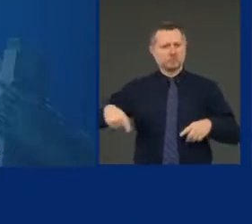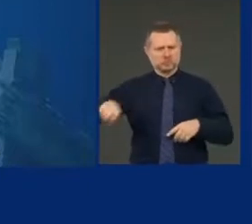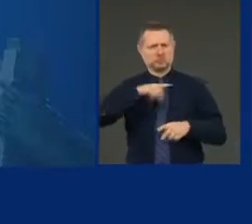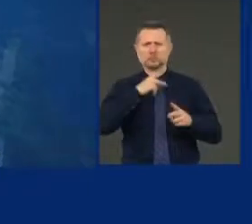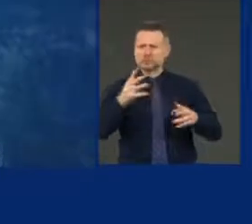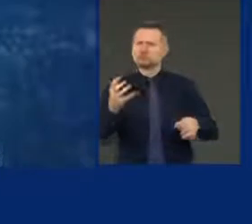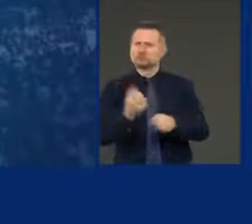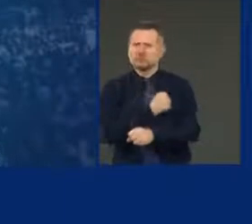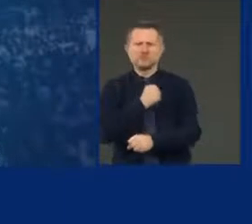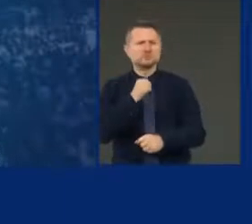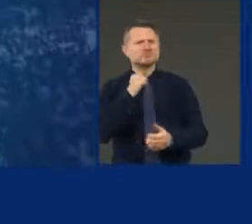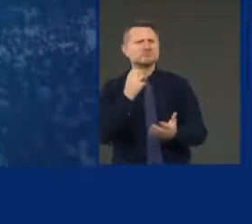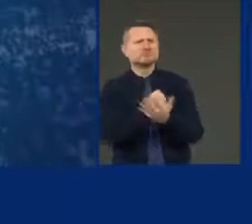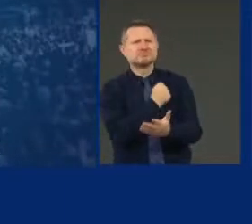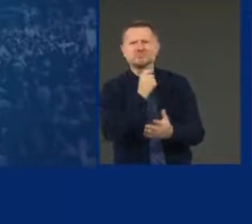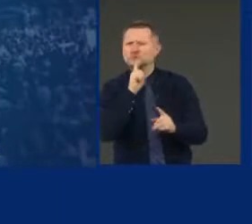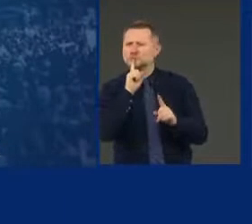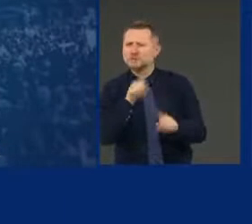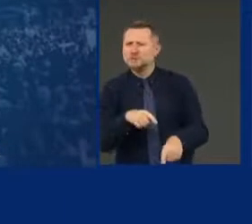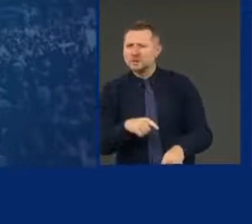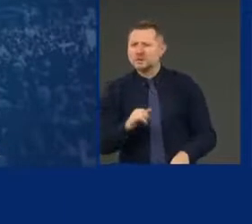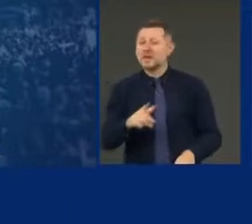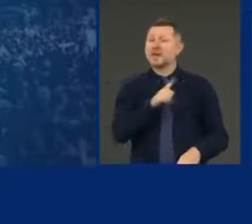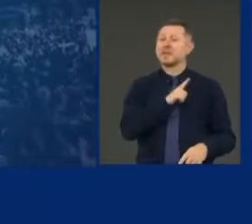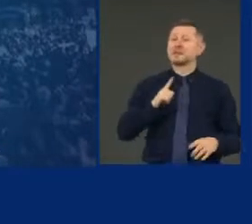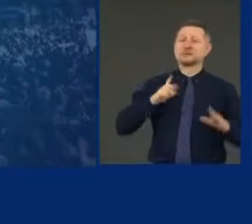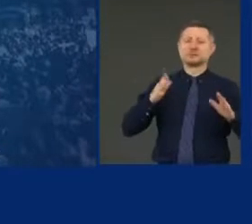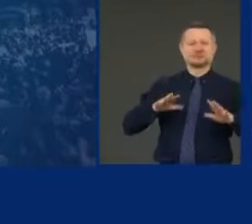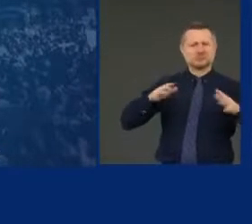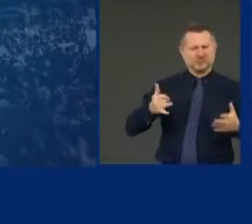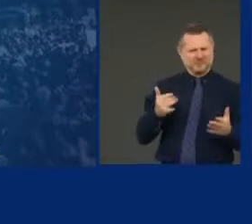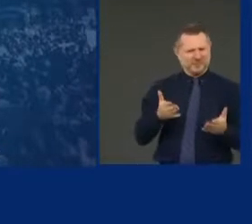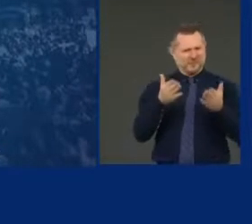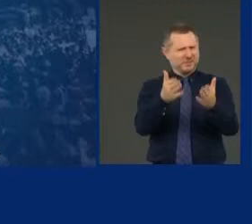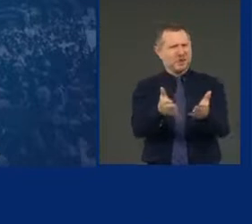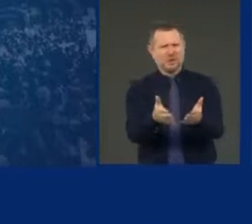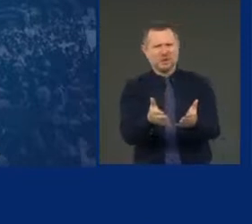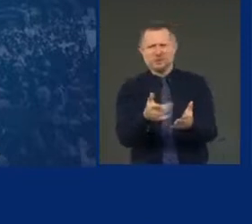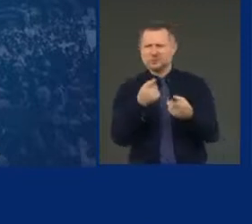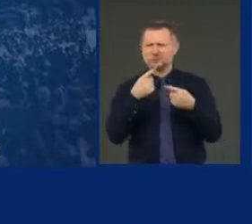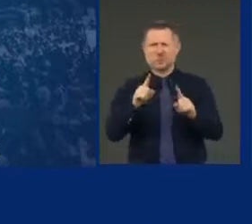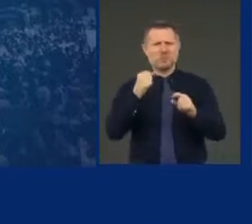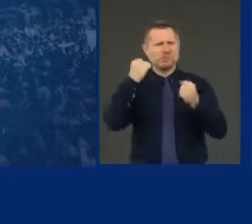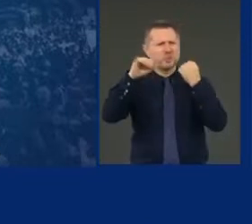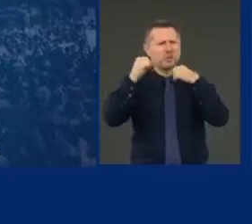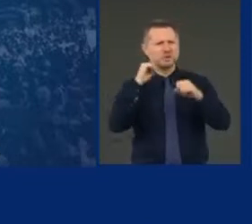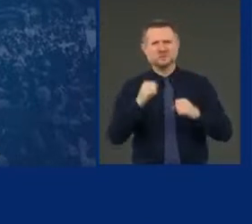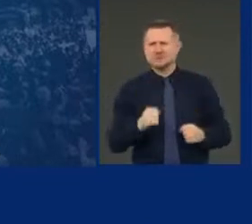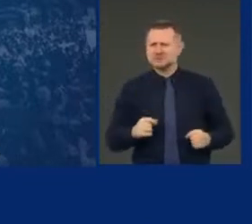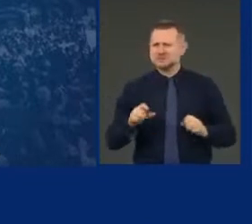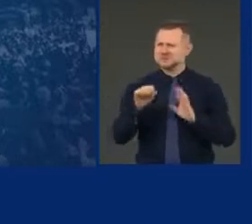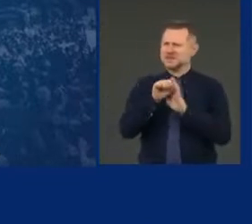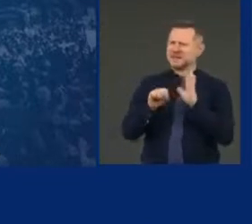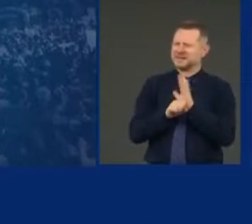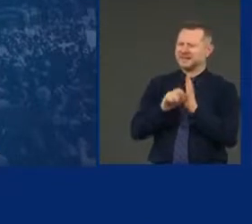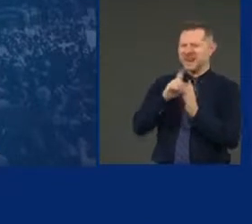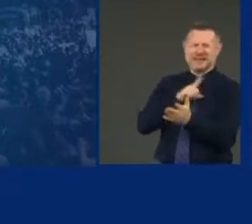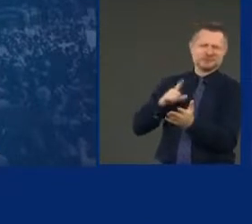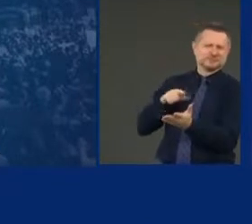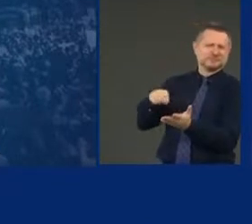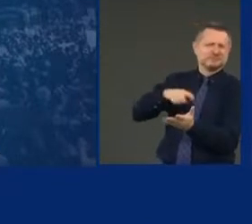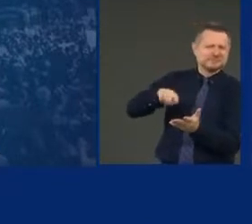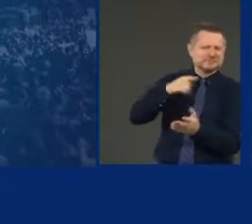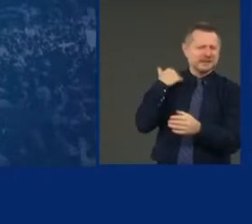had legislators who were at the protest, state legislators, last night, and there